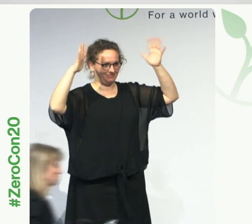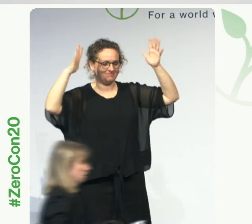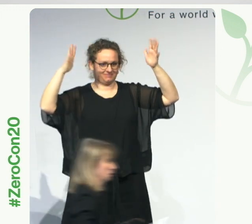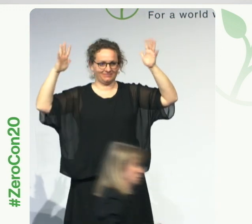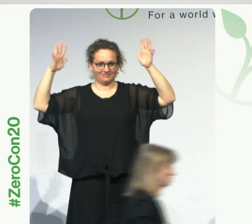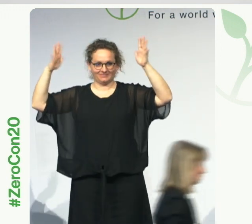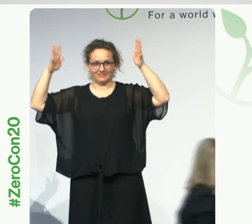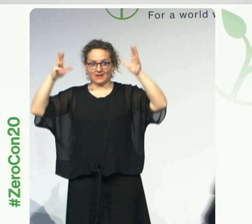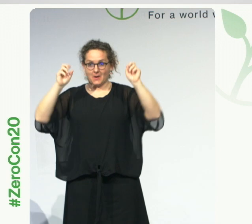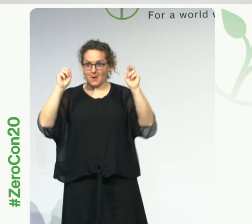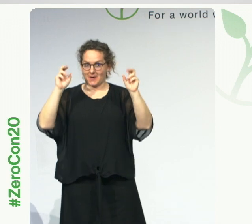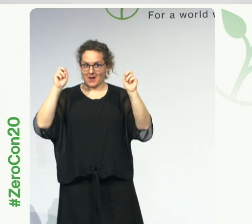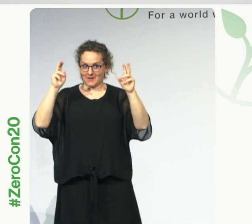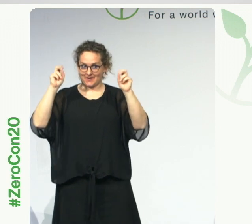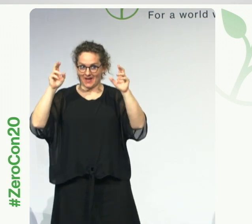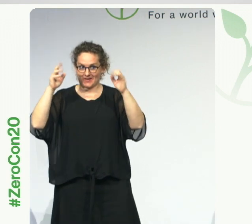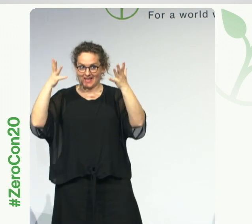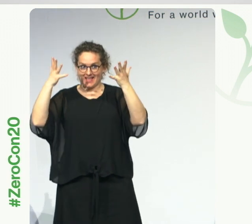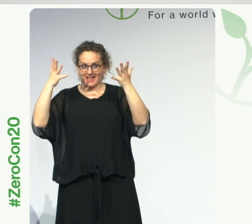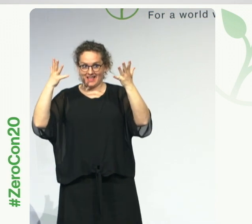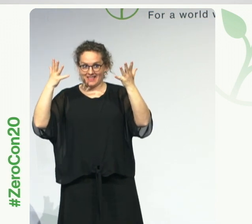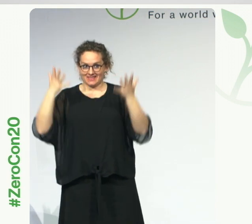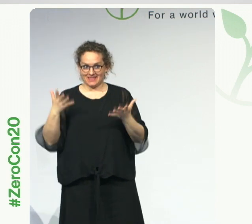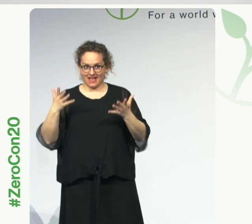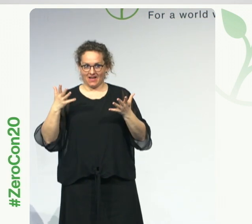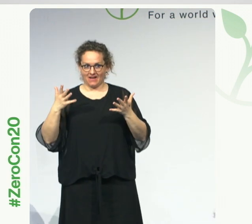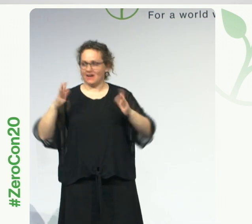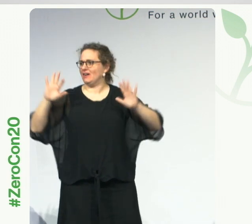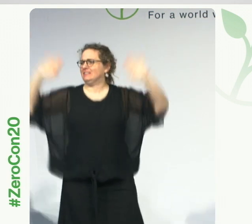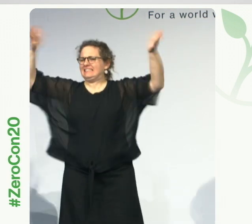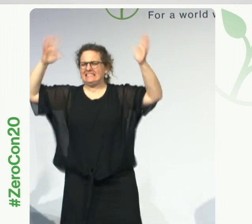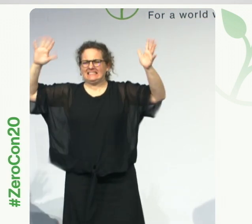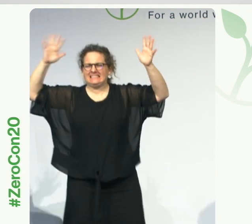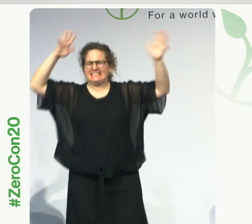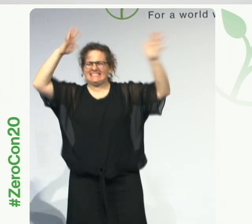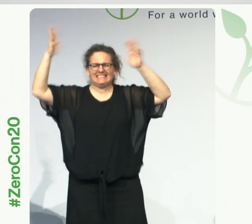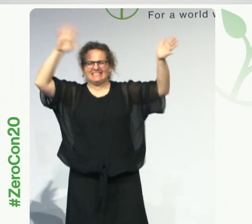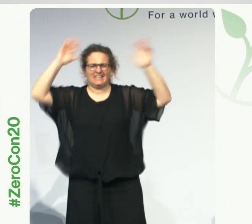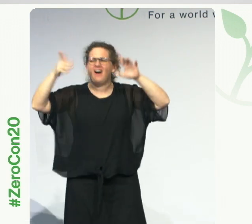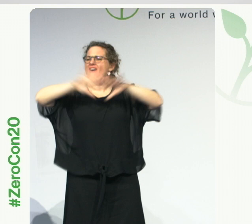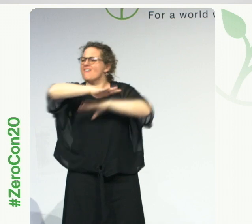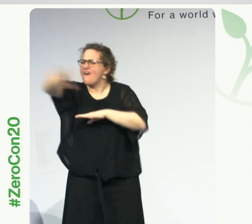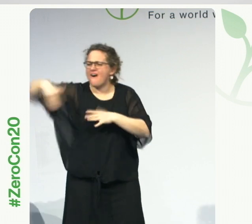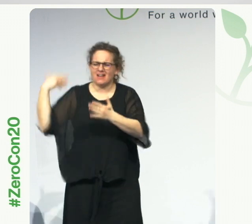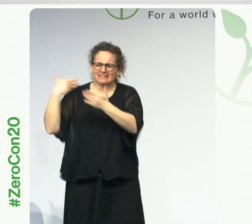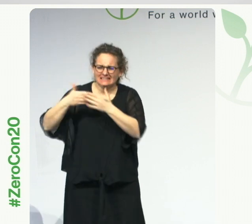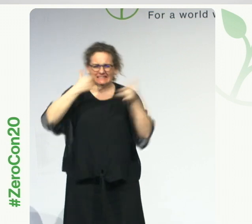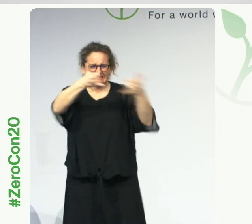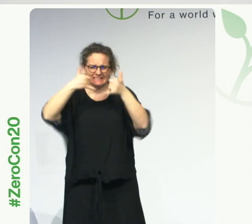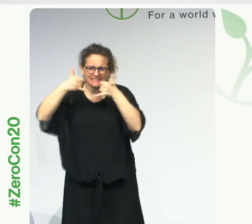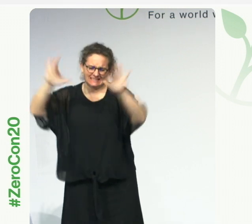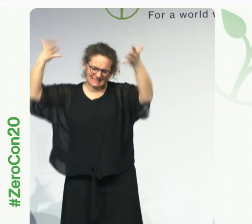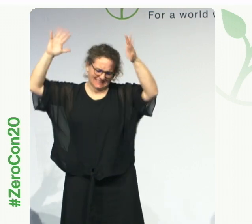Okay, that is round one, so we can give a big round of applause for that group. Woo!